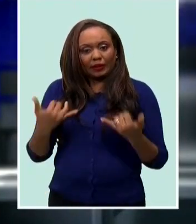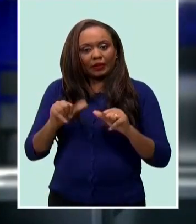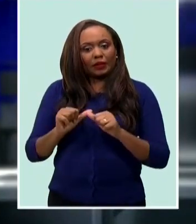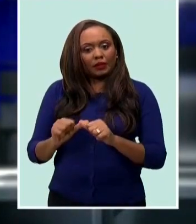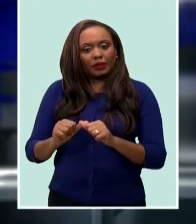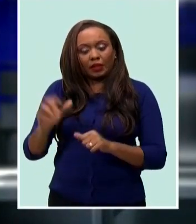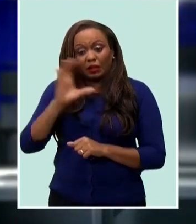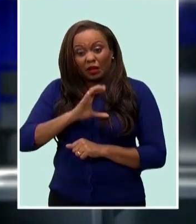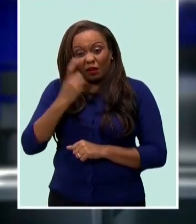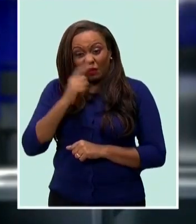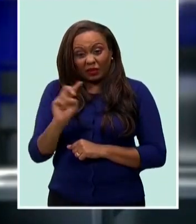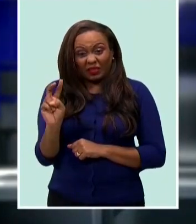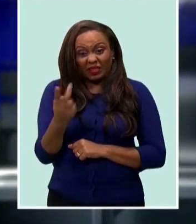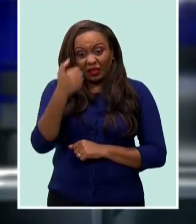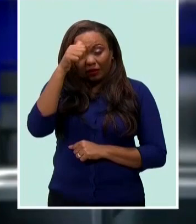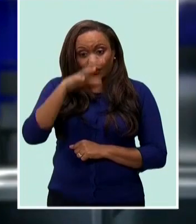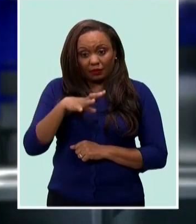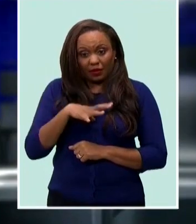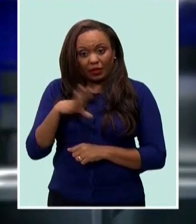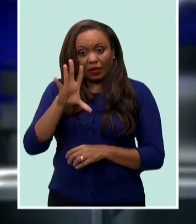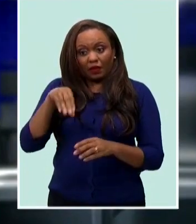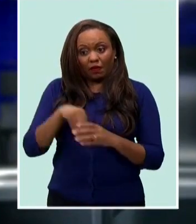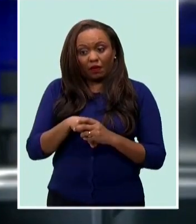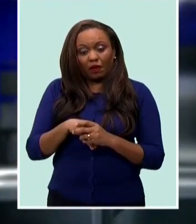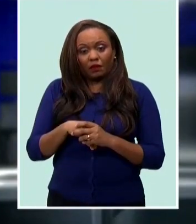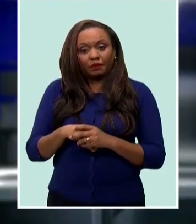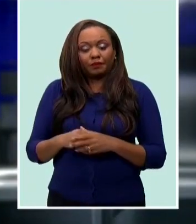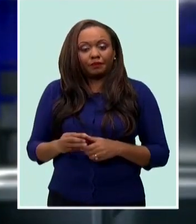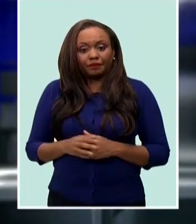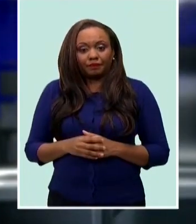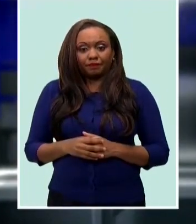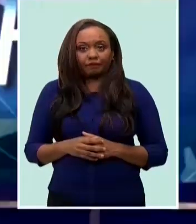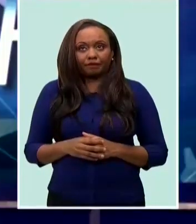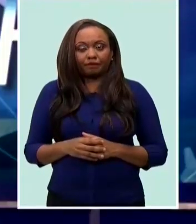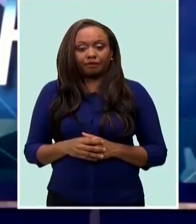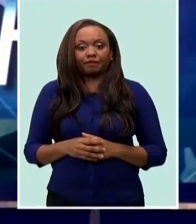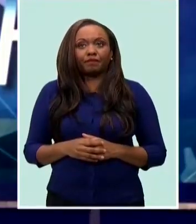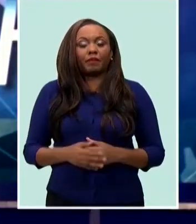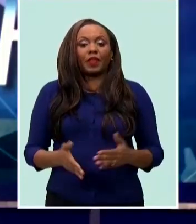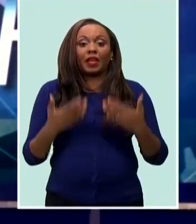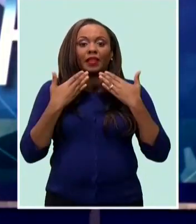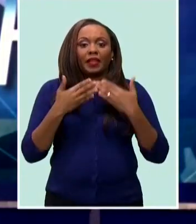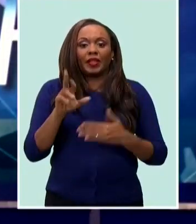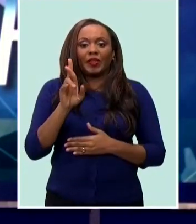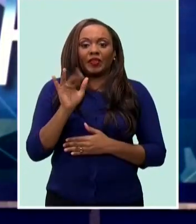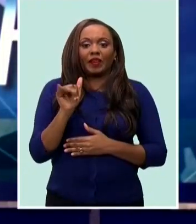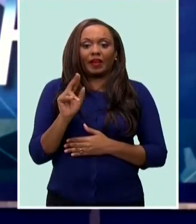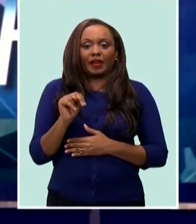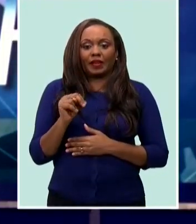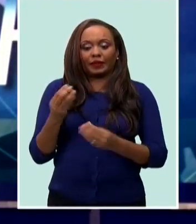they're looking for a second man who was involved in that incident. Thank